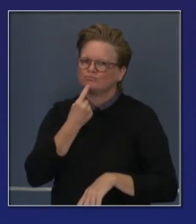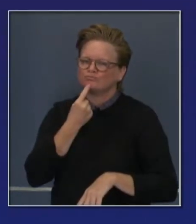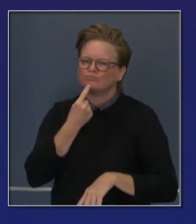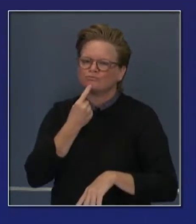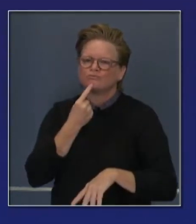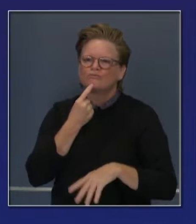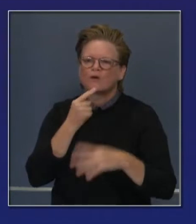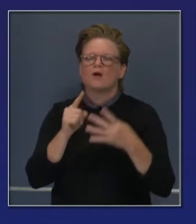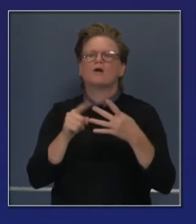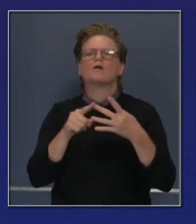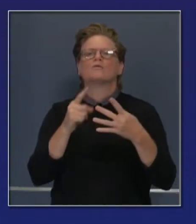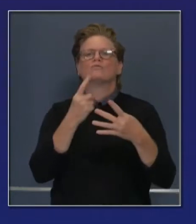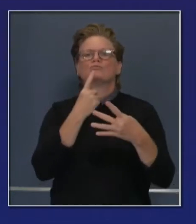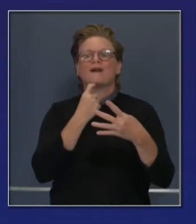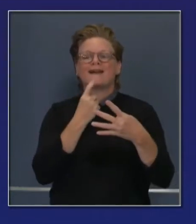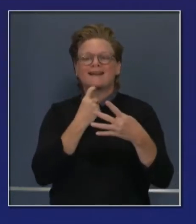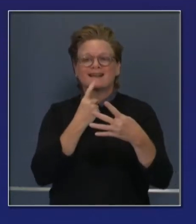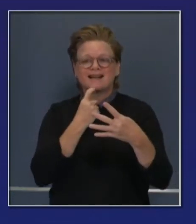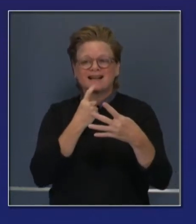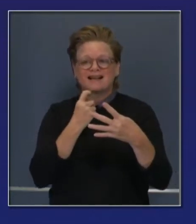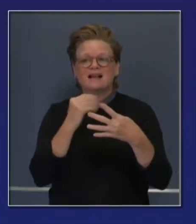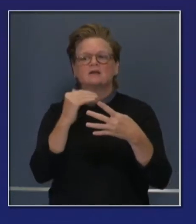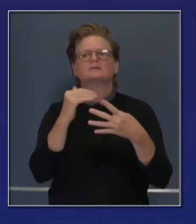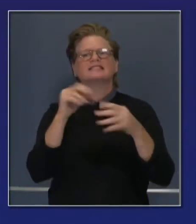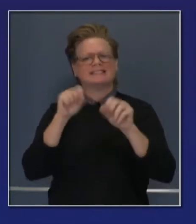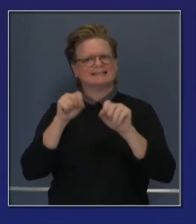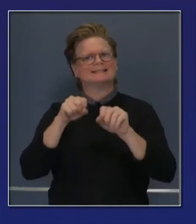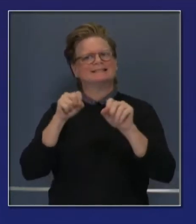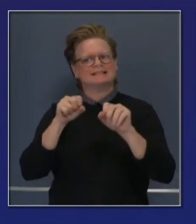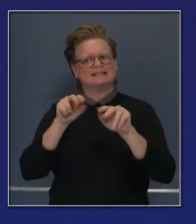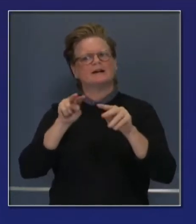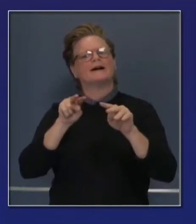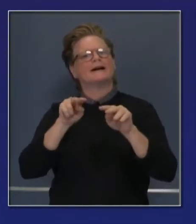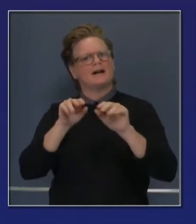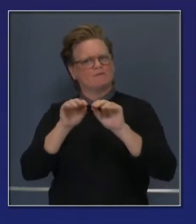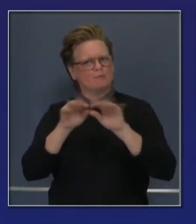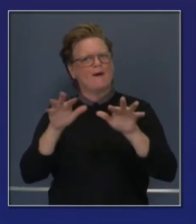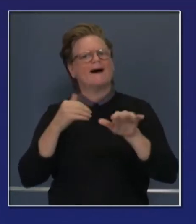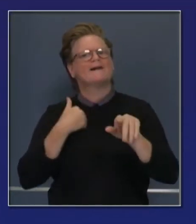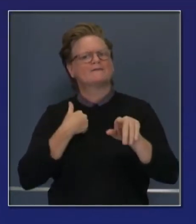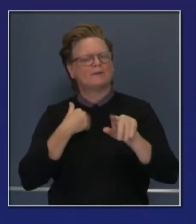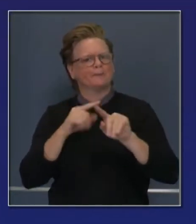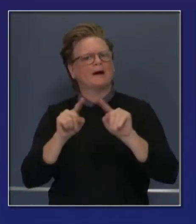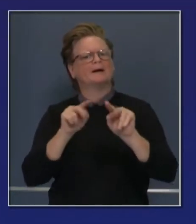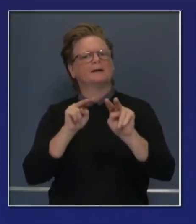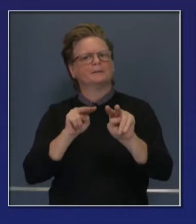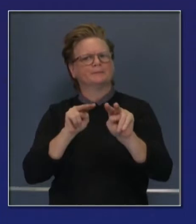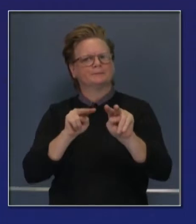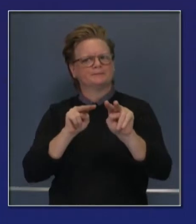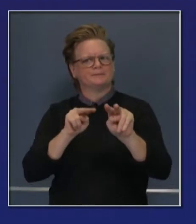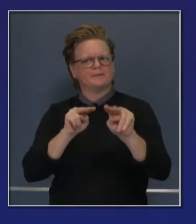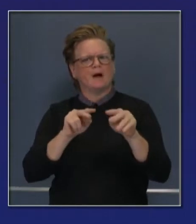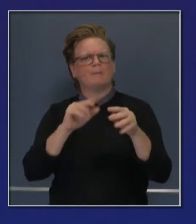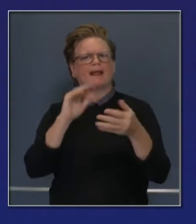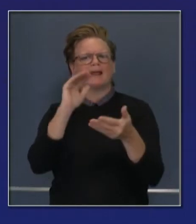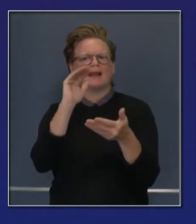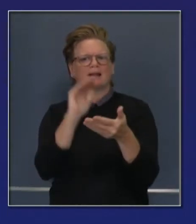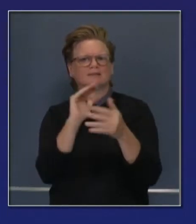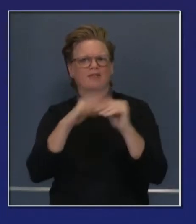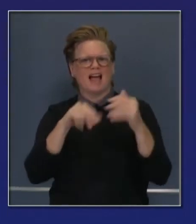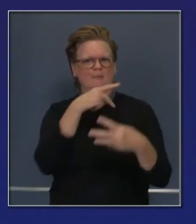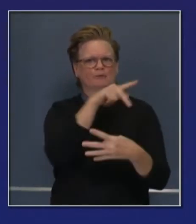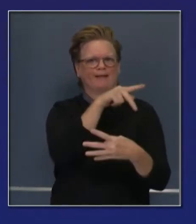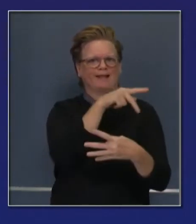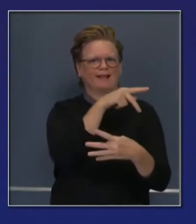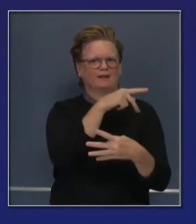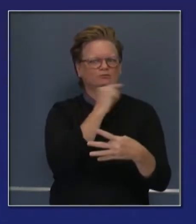red tier is substantial spread. That's reflected 4 to 7 cases, new cases per 100,000, and